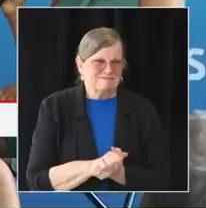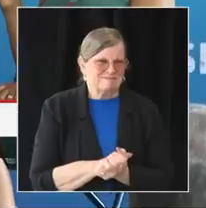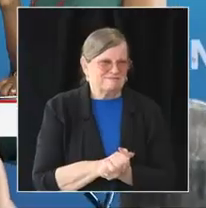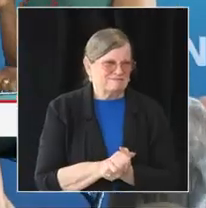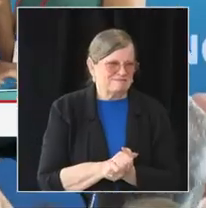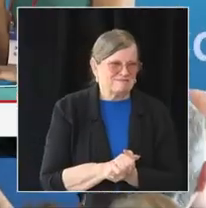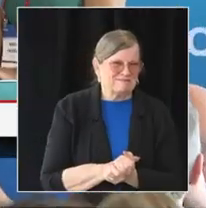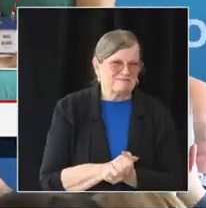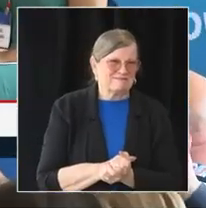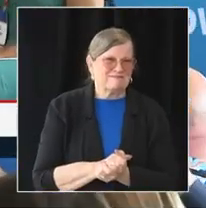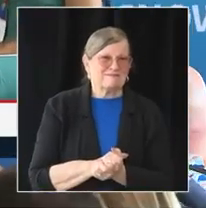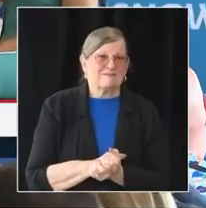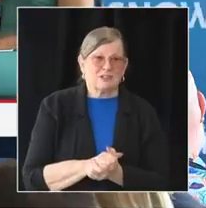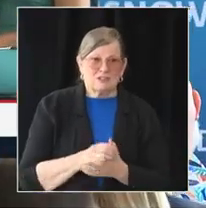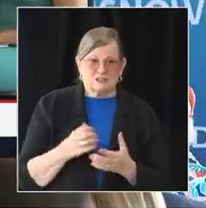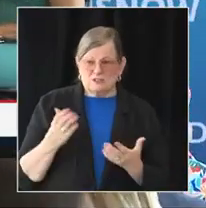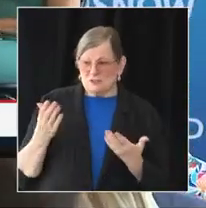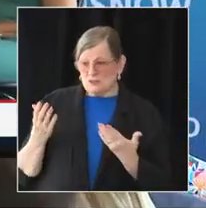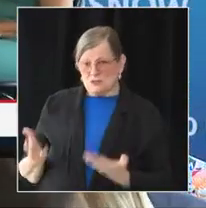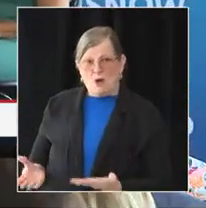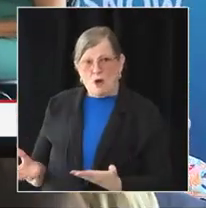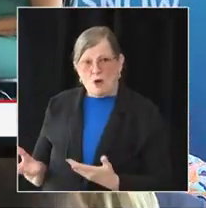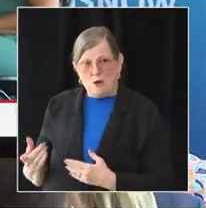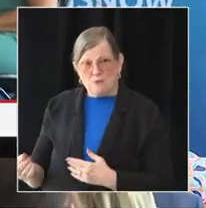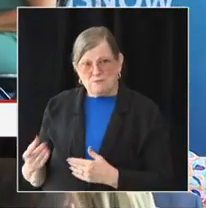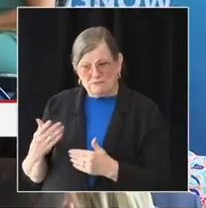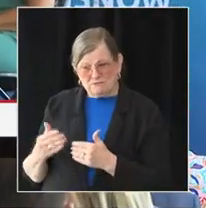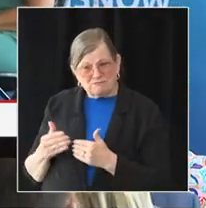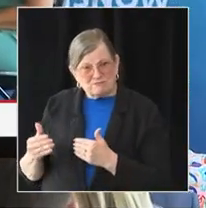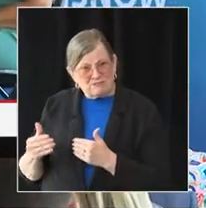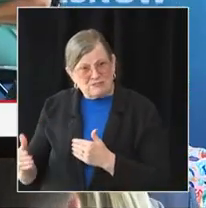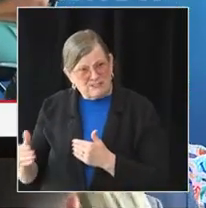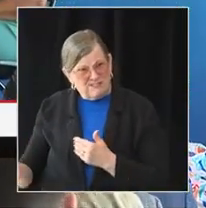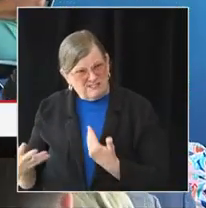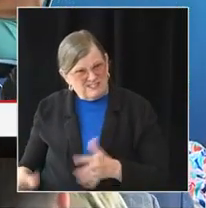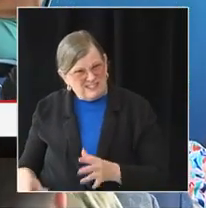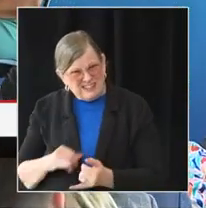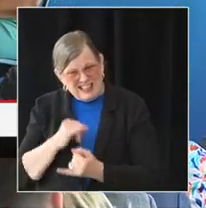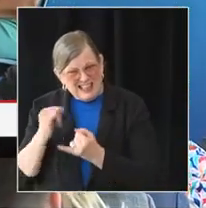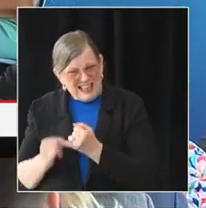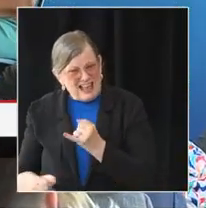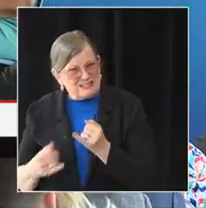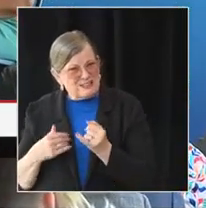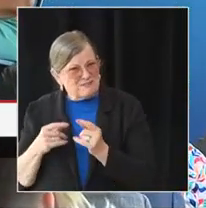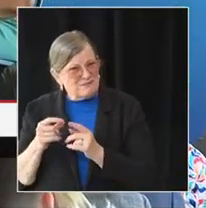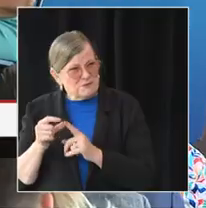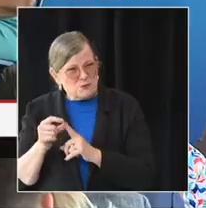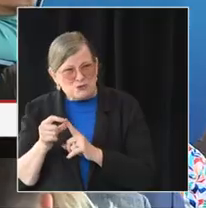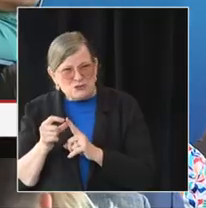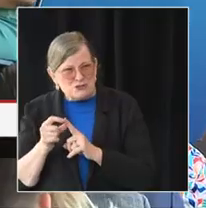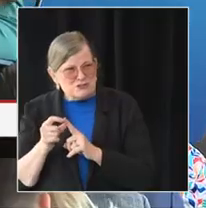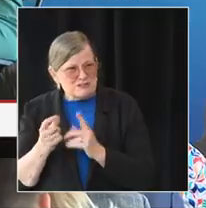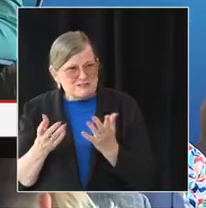So we're almost at time. Any last words for us, Mayor Bowser, as we wrap up this morning?